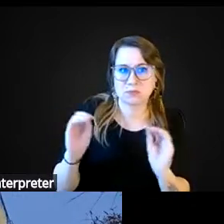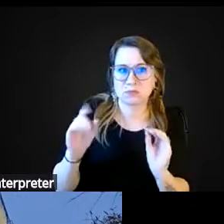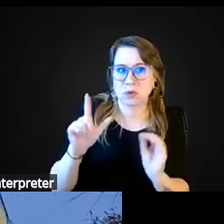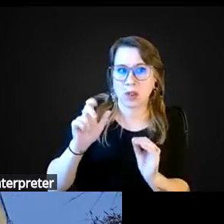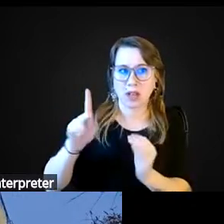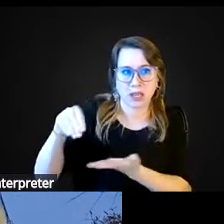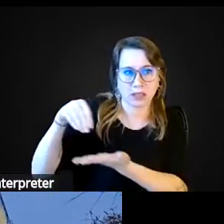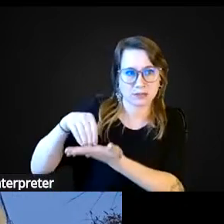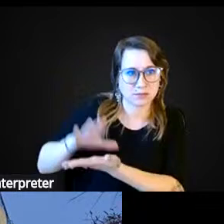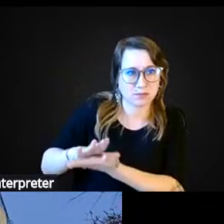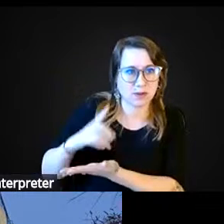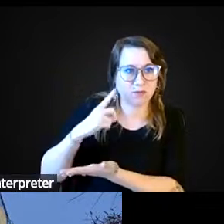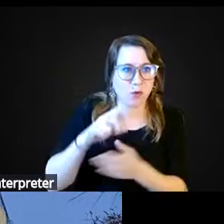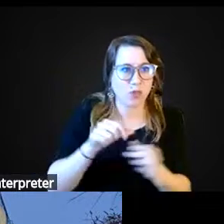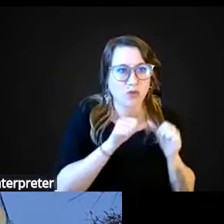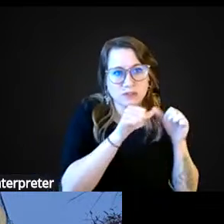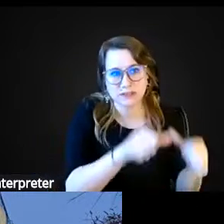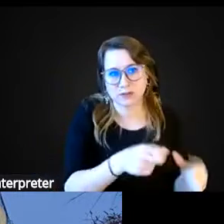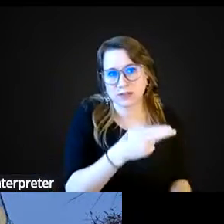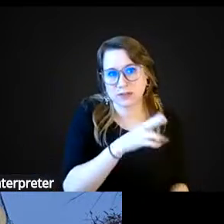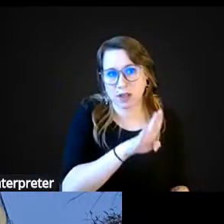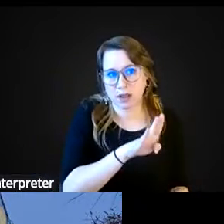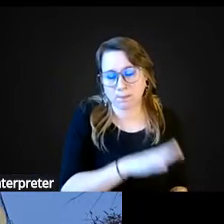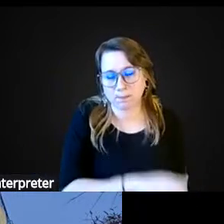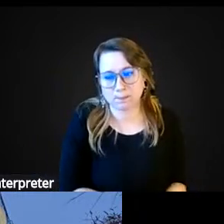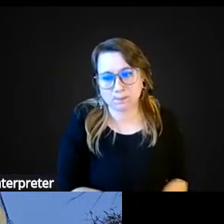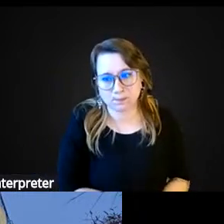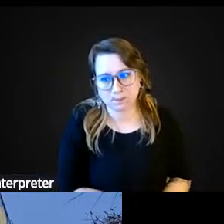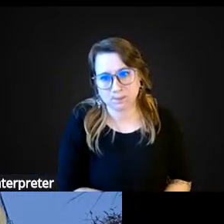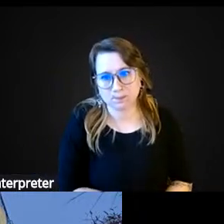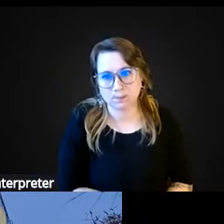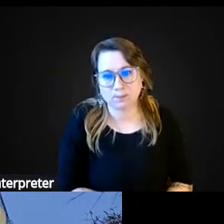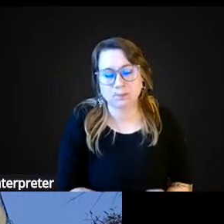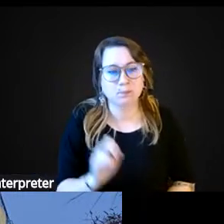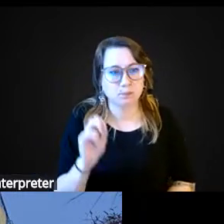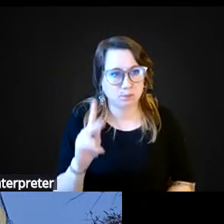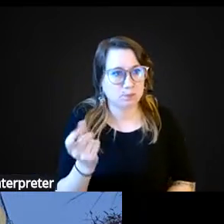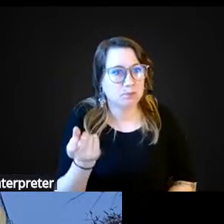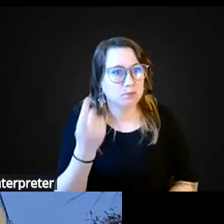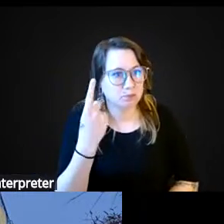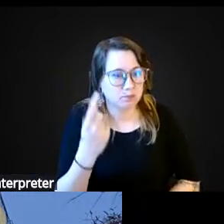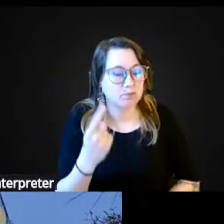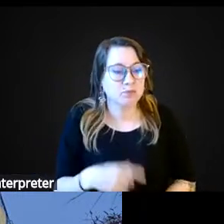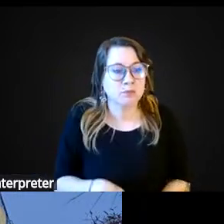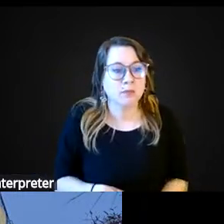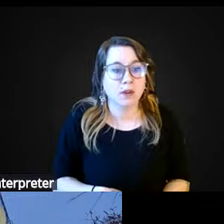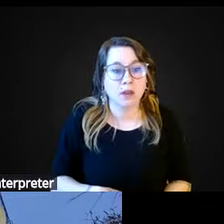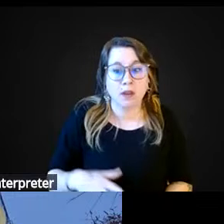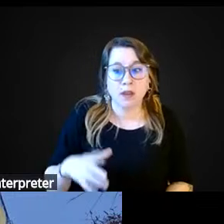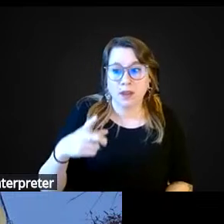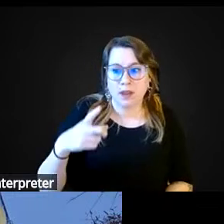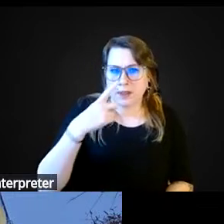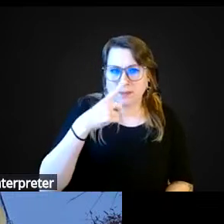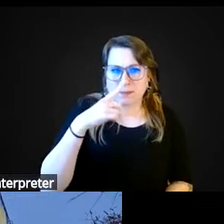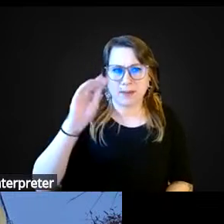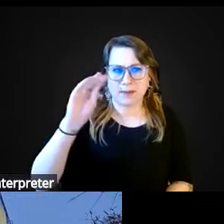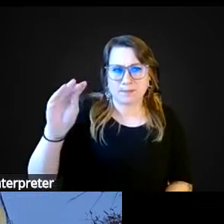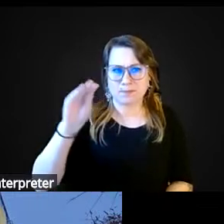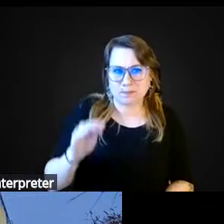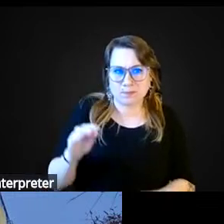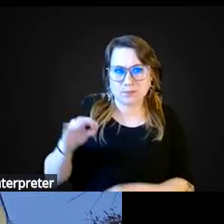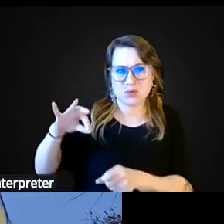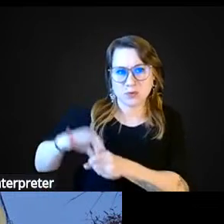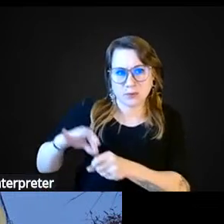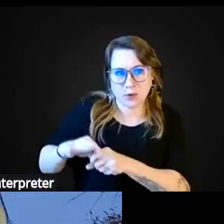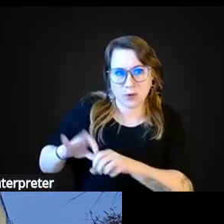document for the Resilience Hub Oh, resolution. okay, understood. So we'll need to move that resolution to a voting action item